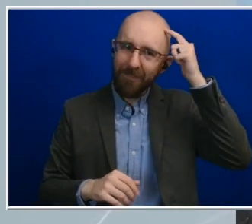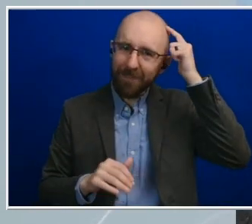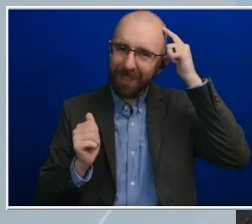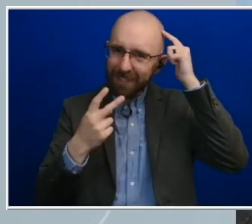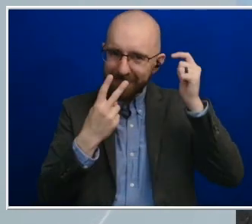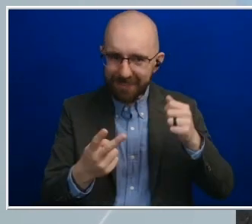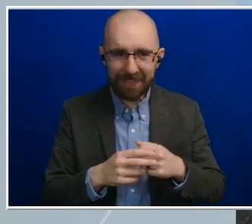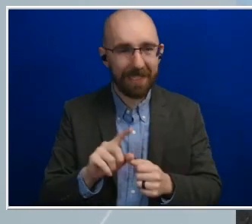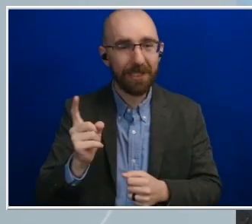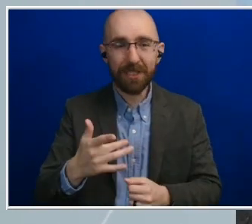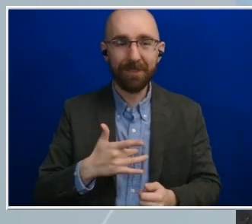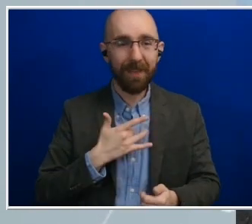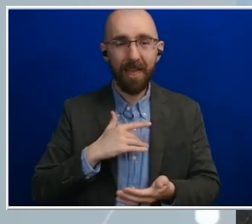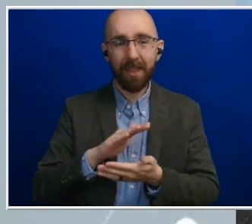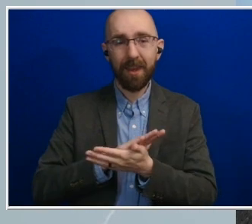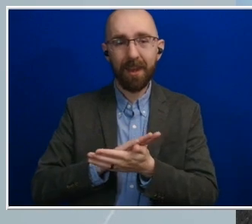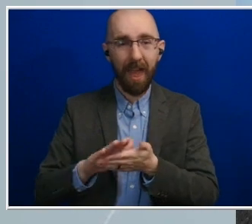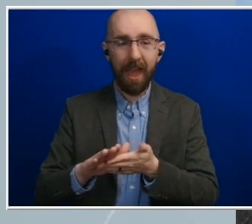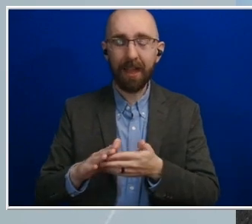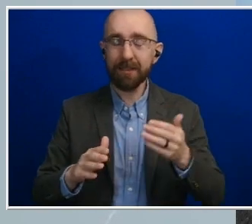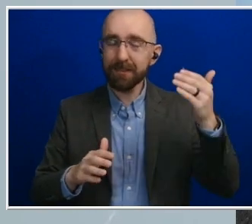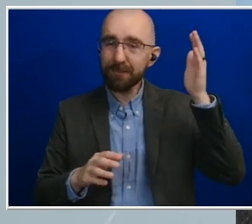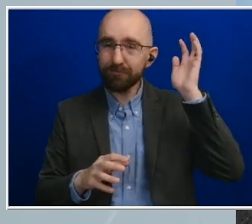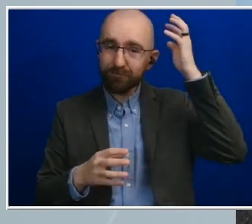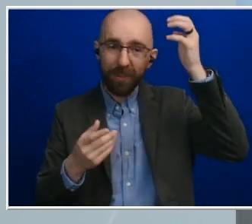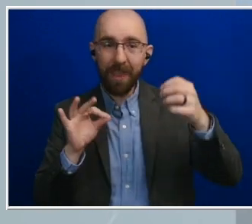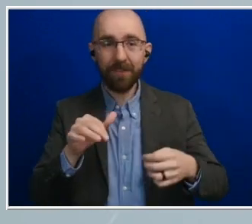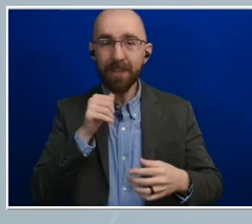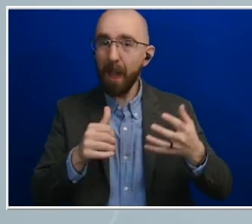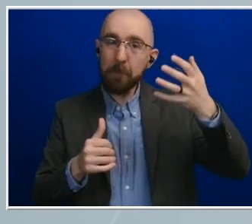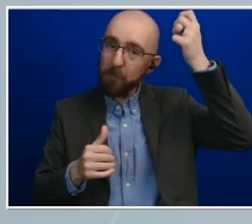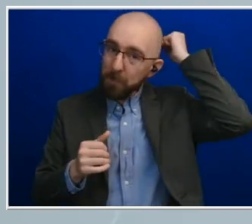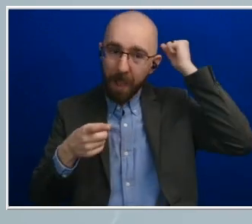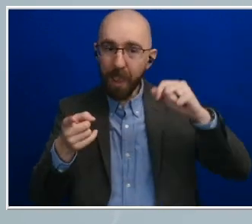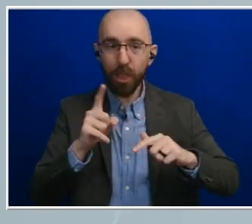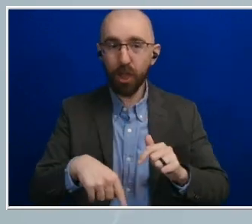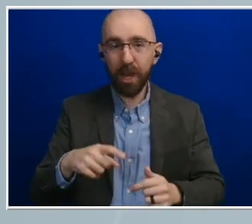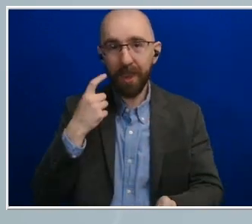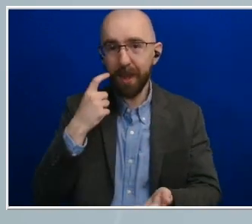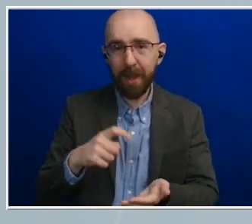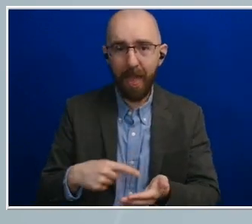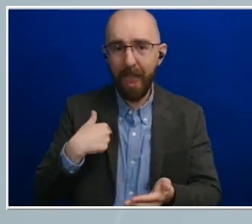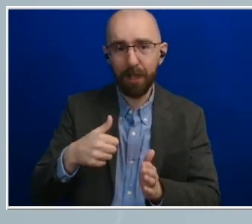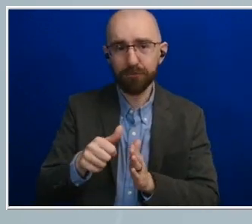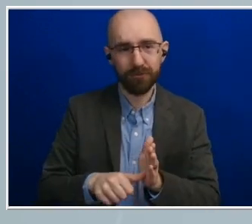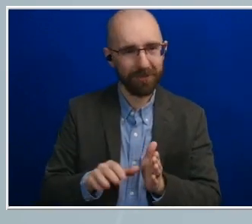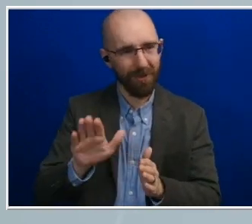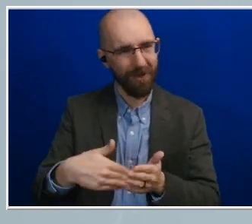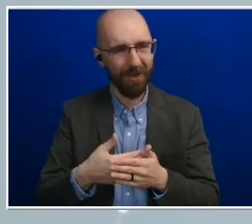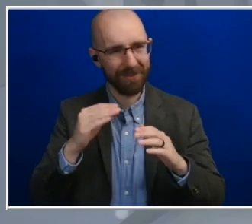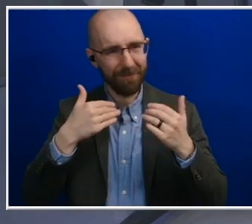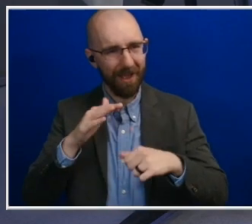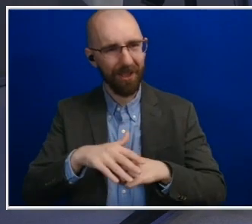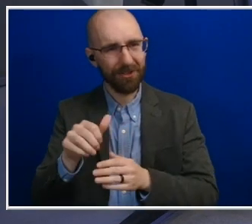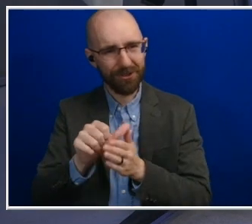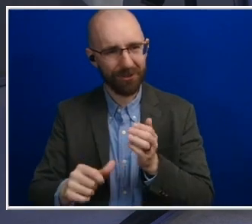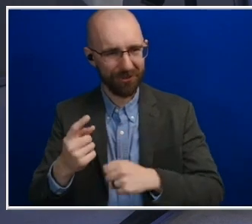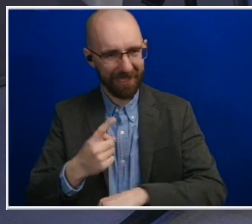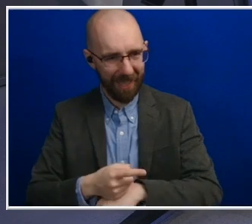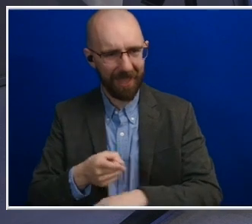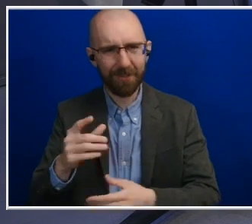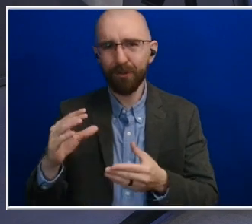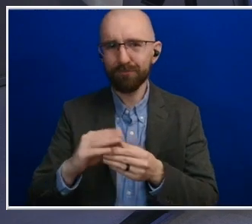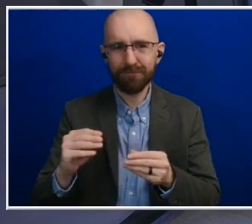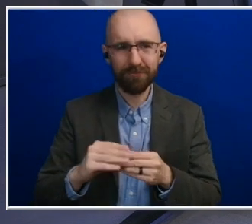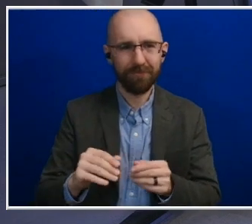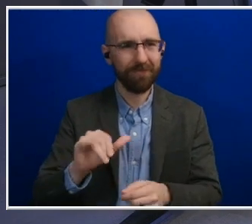nicely over that. If I didn't have it pulled back, you couldn't even tell that I had surgery. You're all smiles on surgery day. So tell us a little bit about the And that was when my experience. first stitch